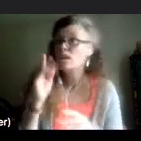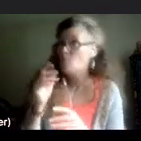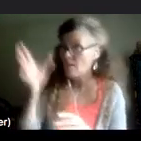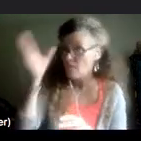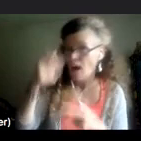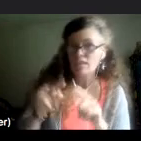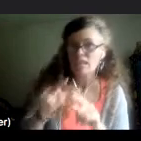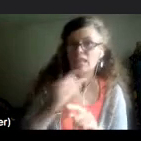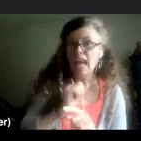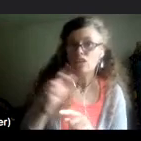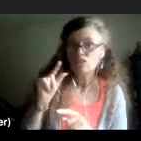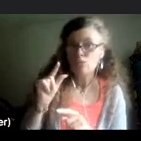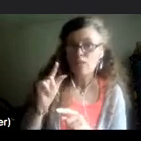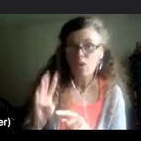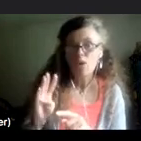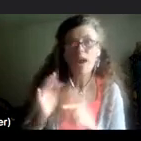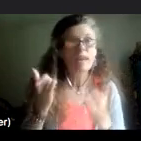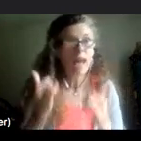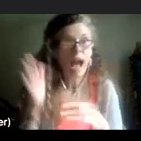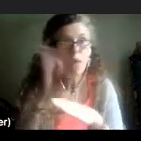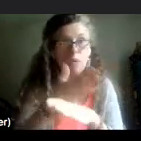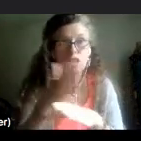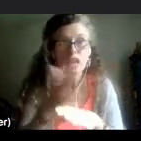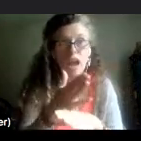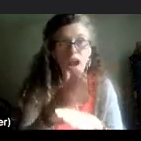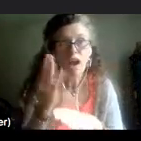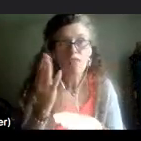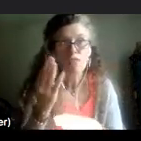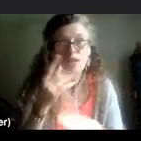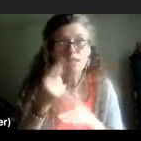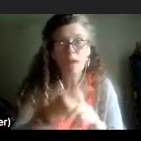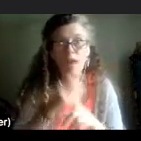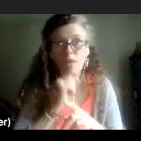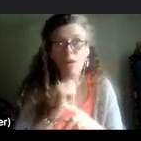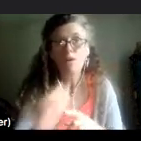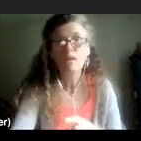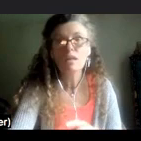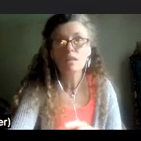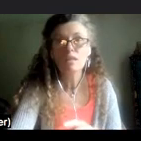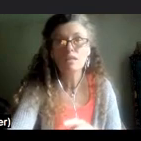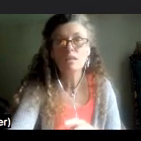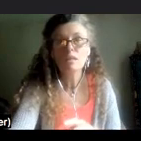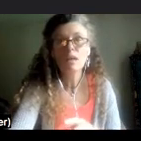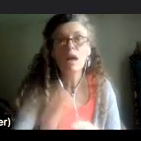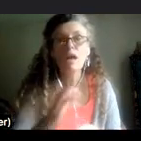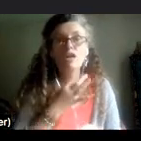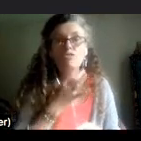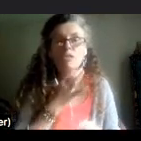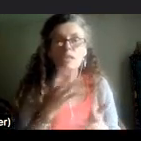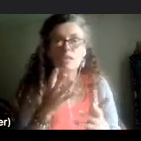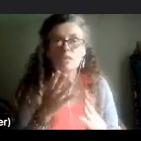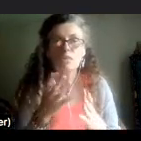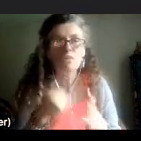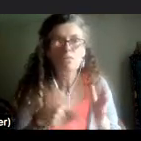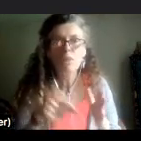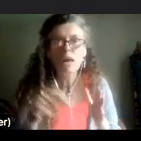you were 24 years old. And now we share a 14-month-old. I'm curious, what has this